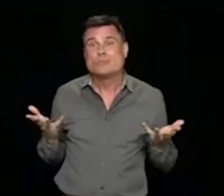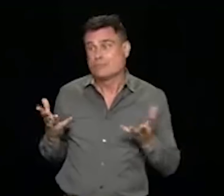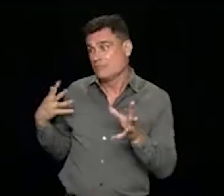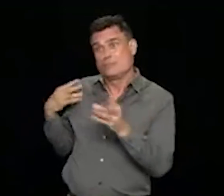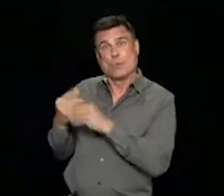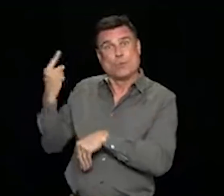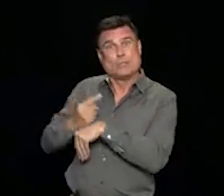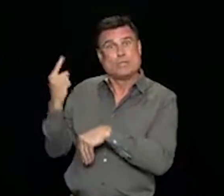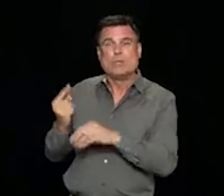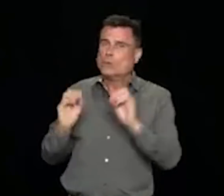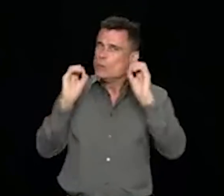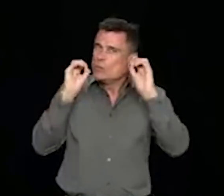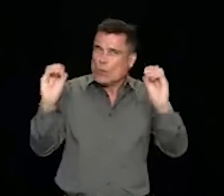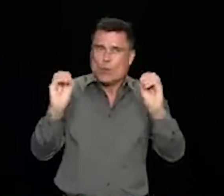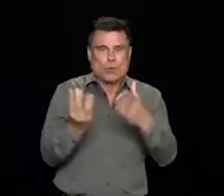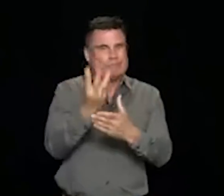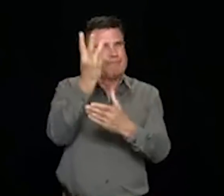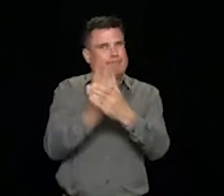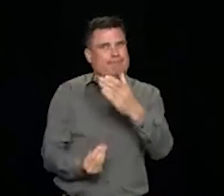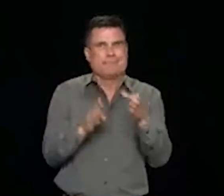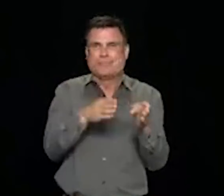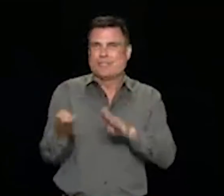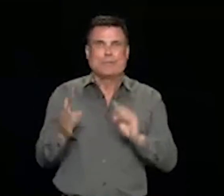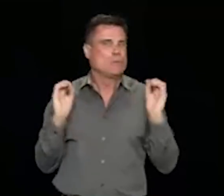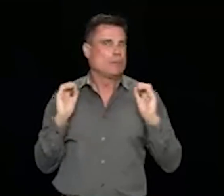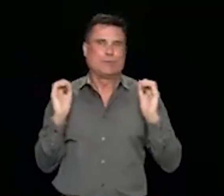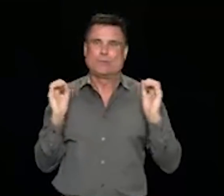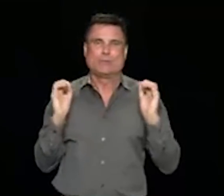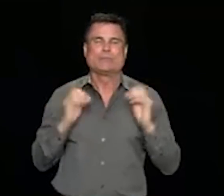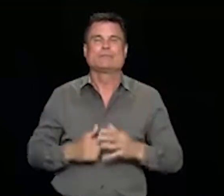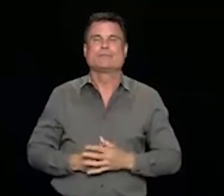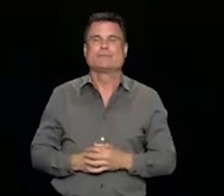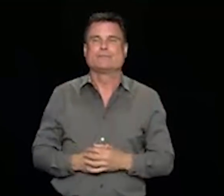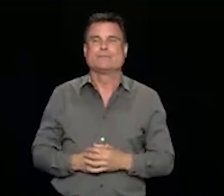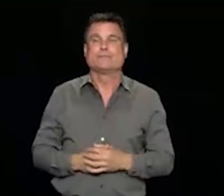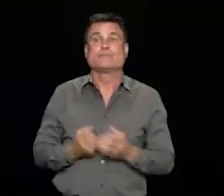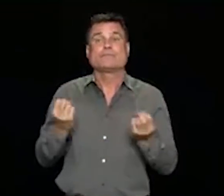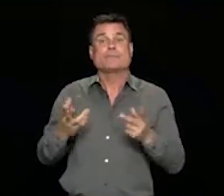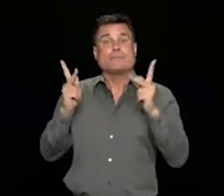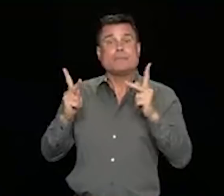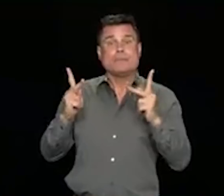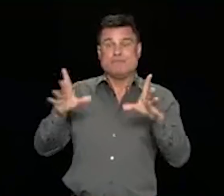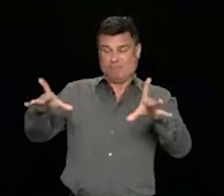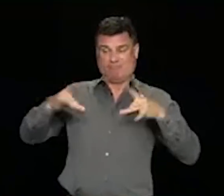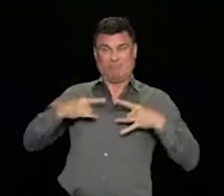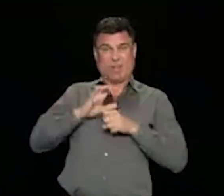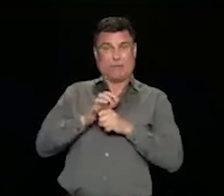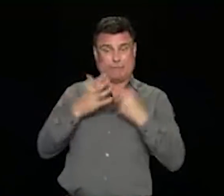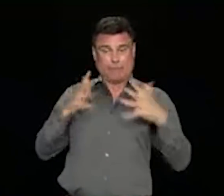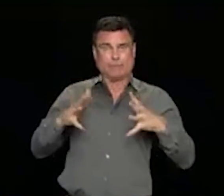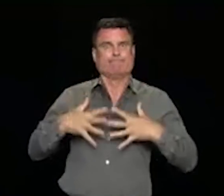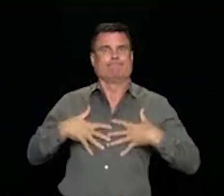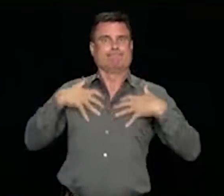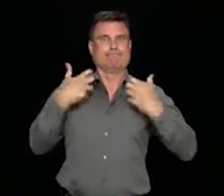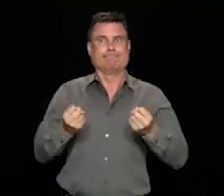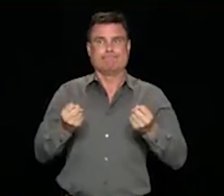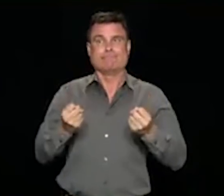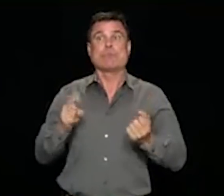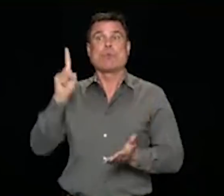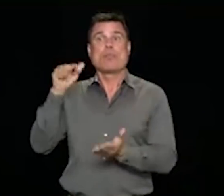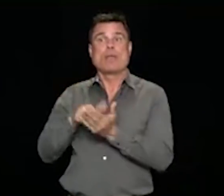British Columbia. And we've had 2,122 people who have tested positive who are now fully